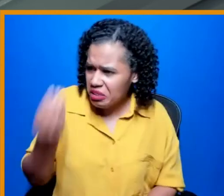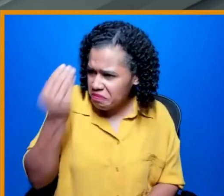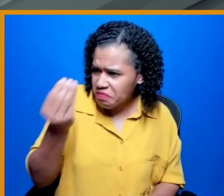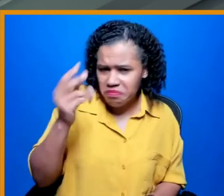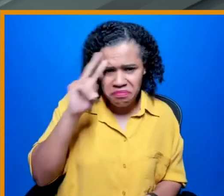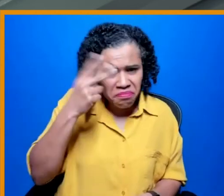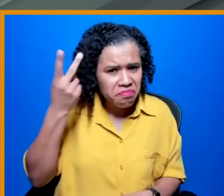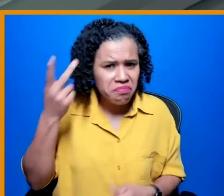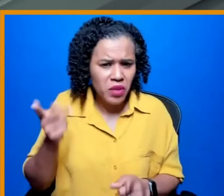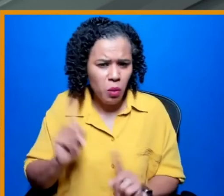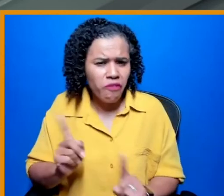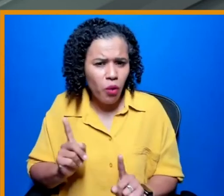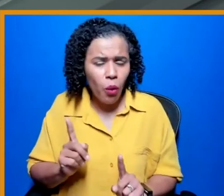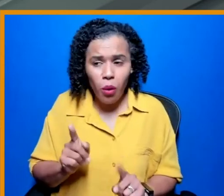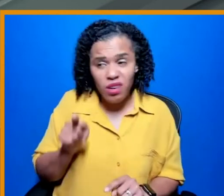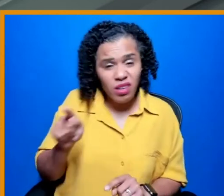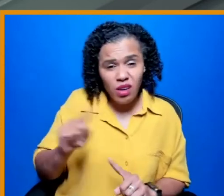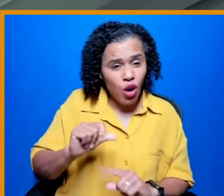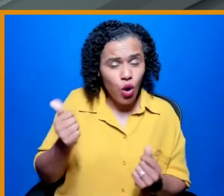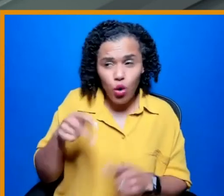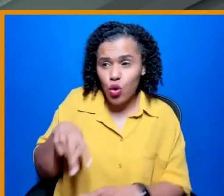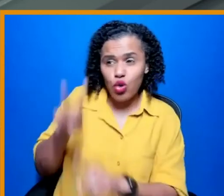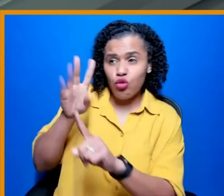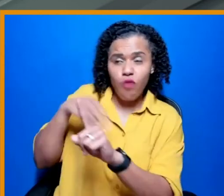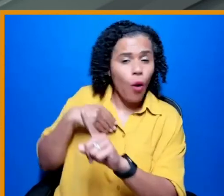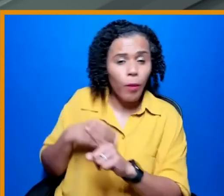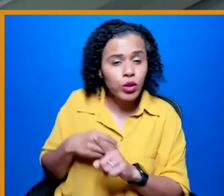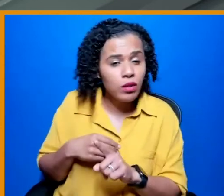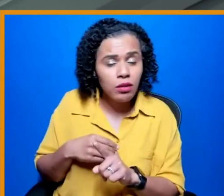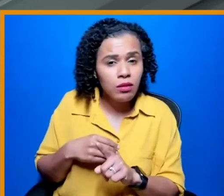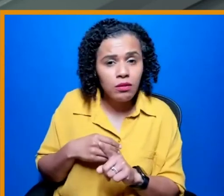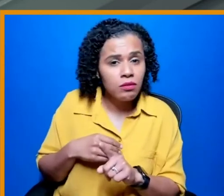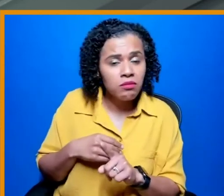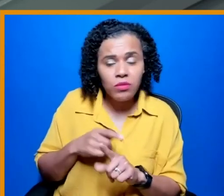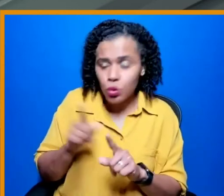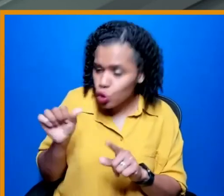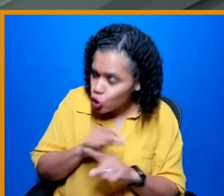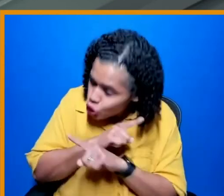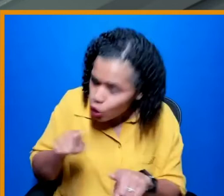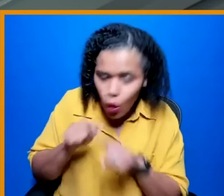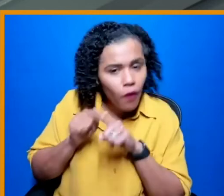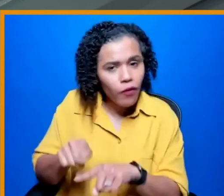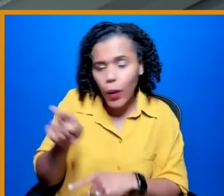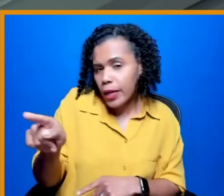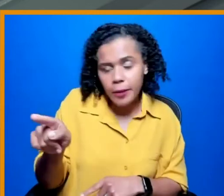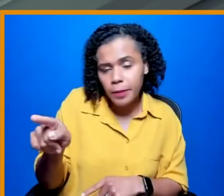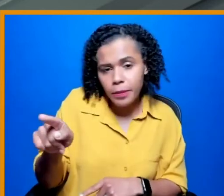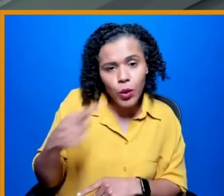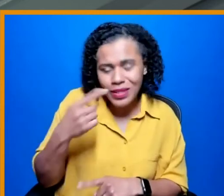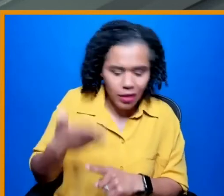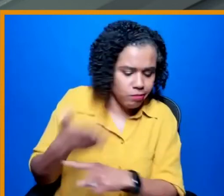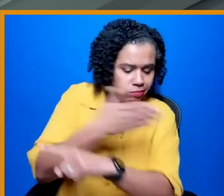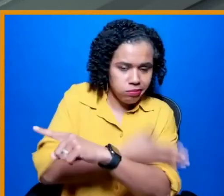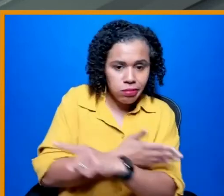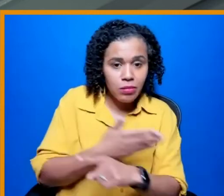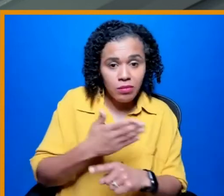Ross is not a role model that anybody in this party should be following, We said from an early stage that the Prime Minister should